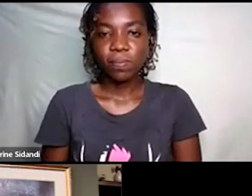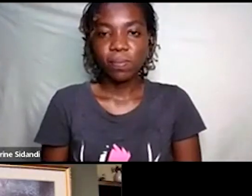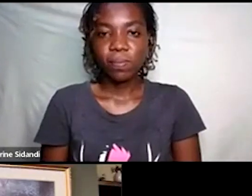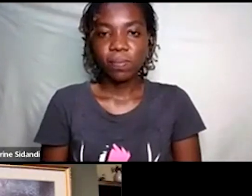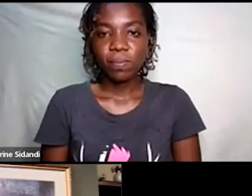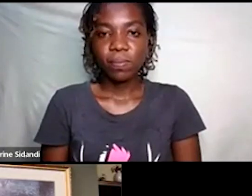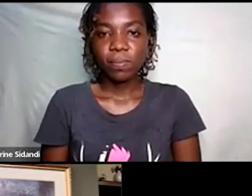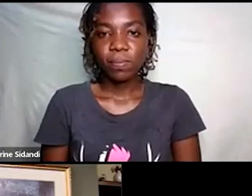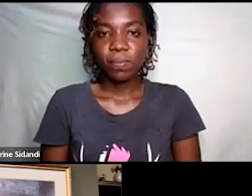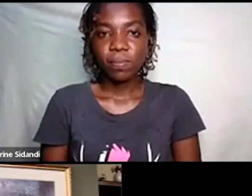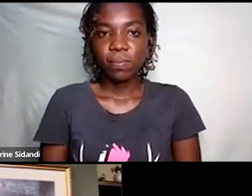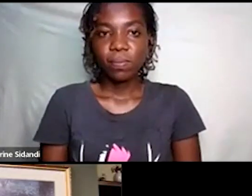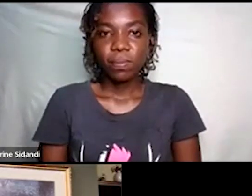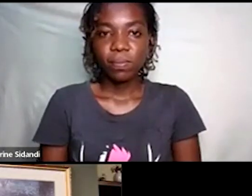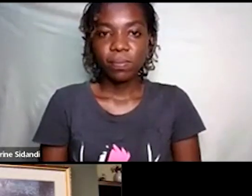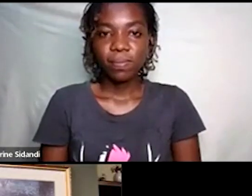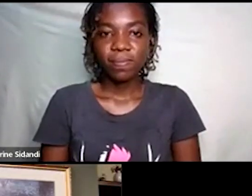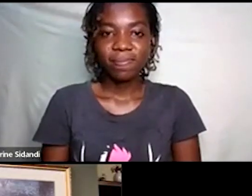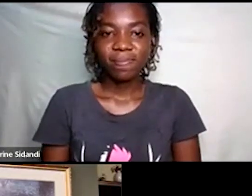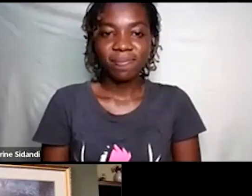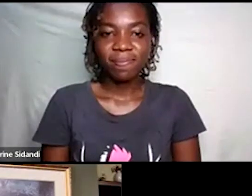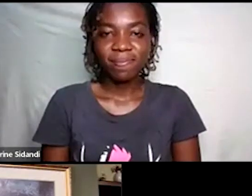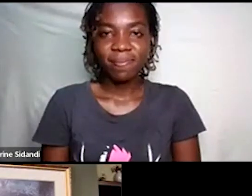Shelly, I see you.